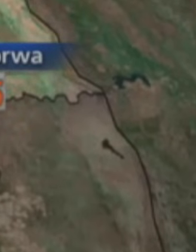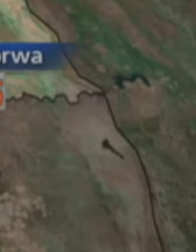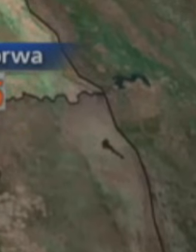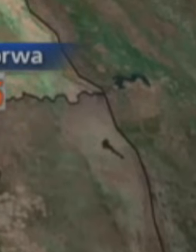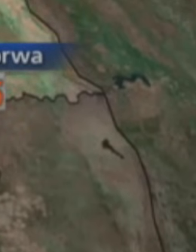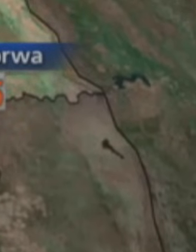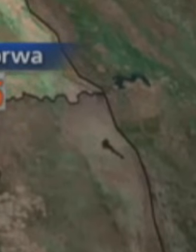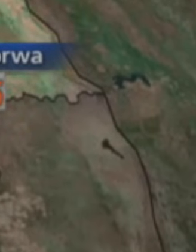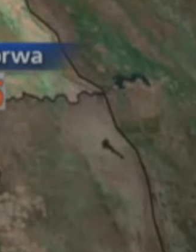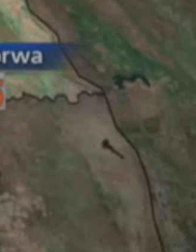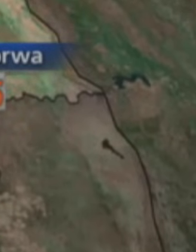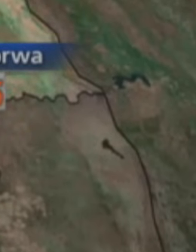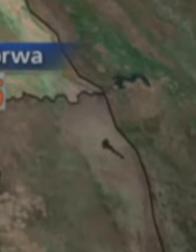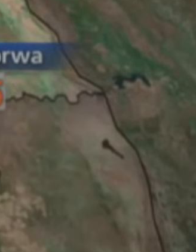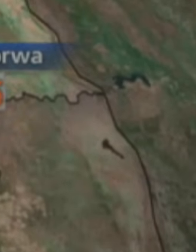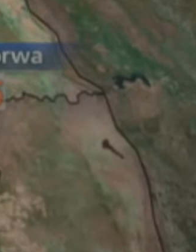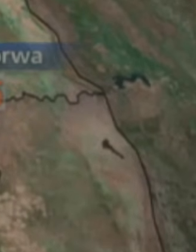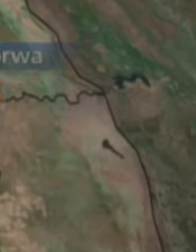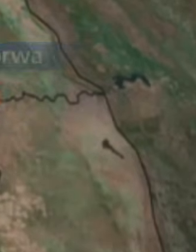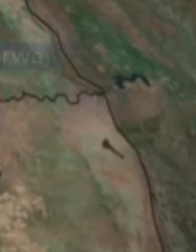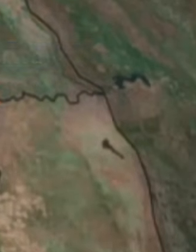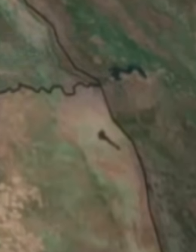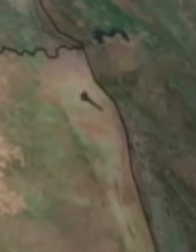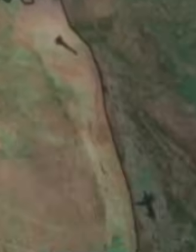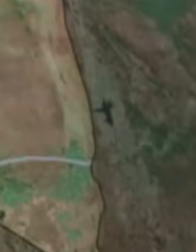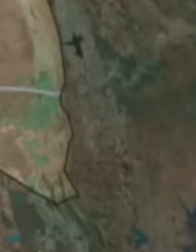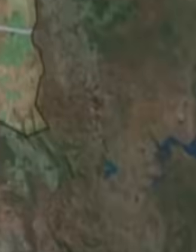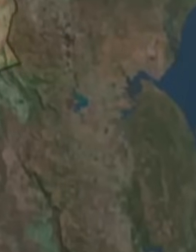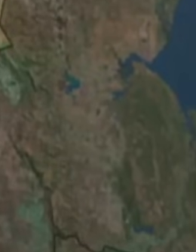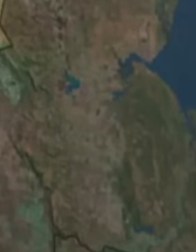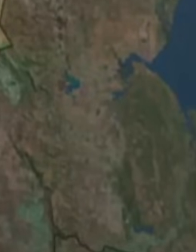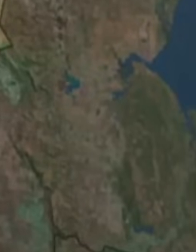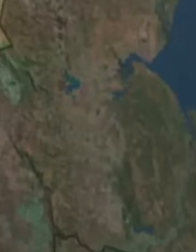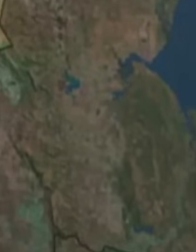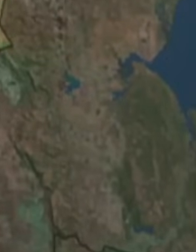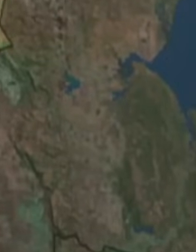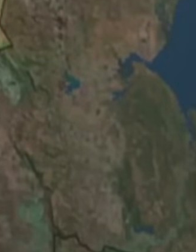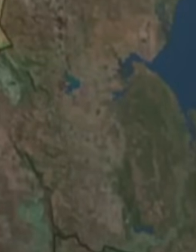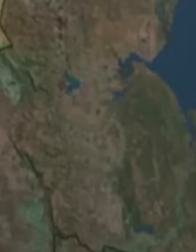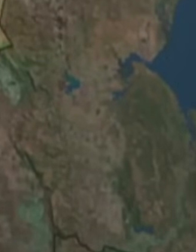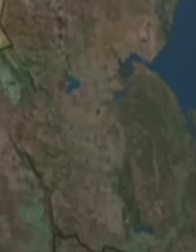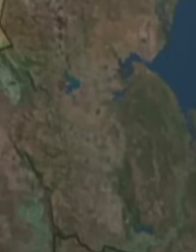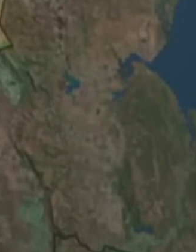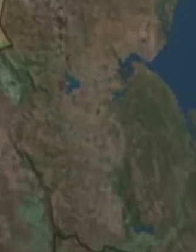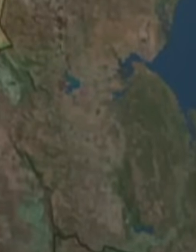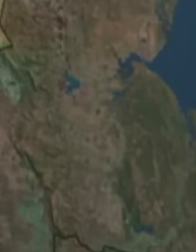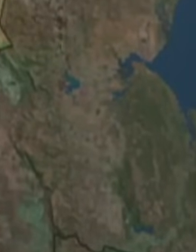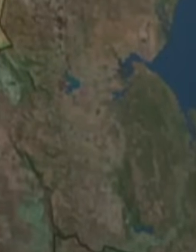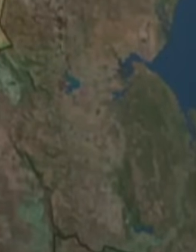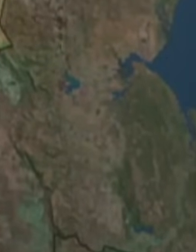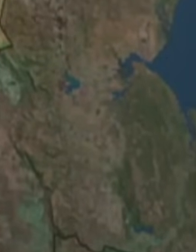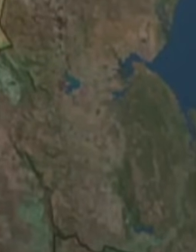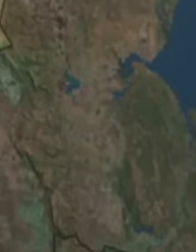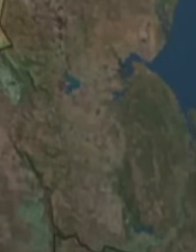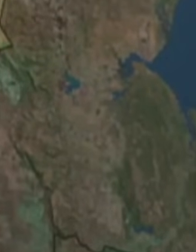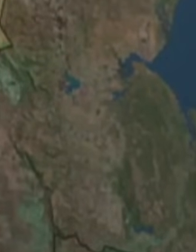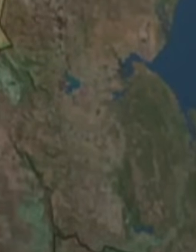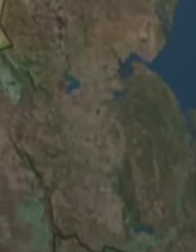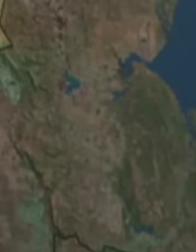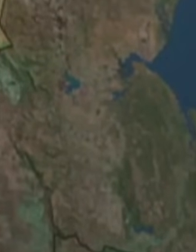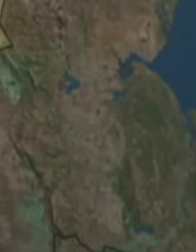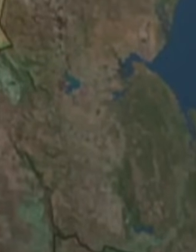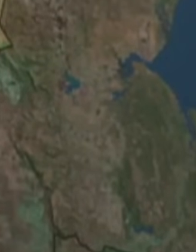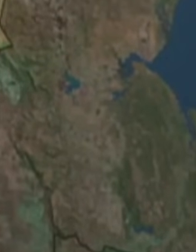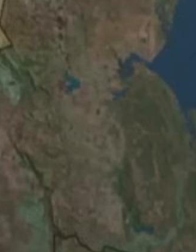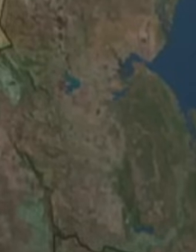tše kgerata ke 25 le tlabe le fodile kgerata province ka bophara ge re ya ka dikarolong tša ka Mpumalanga go mo Afrika Borwa ka Middelburg go fodile